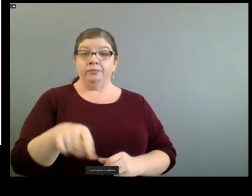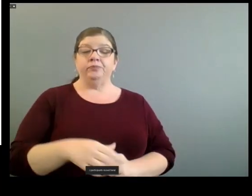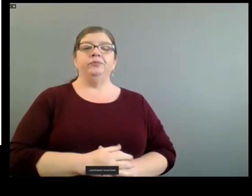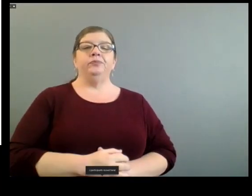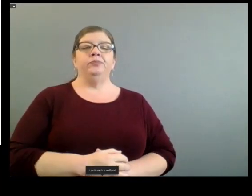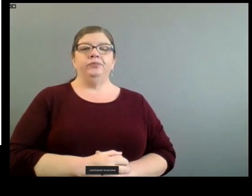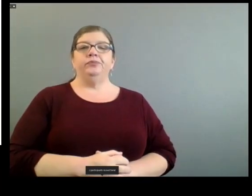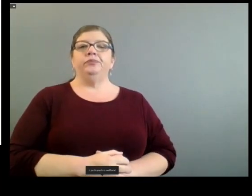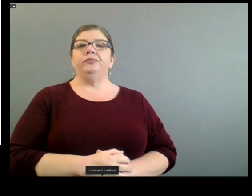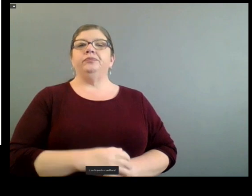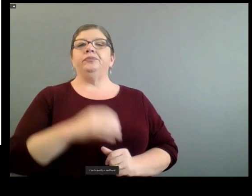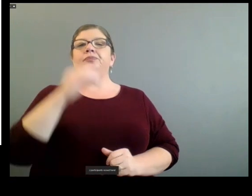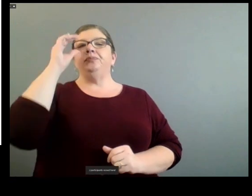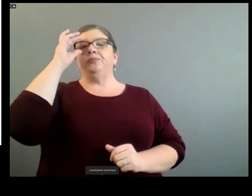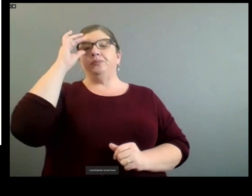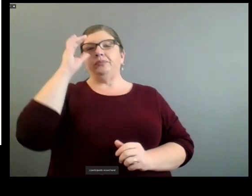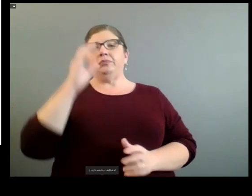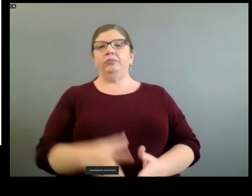Thank you.